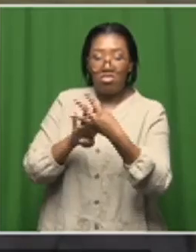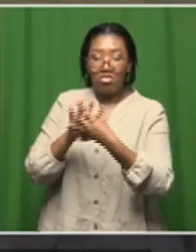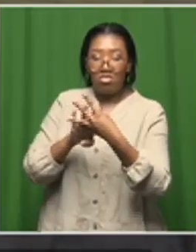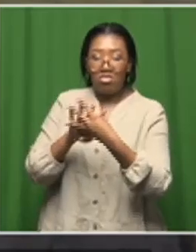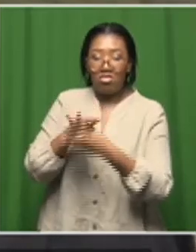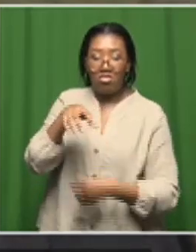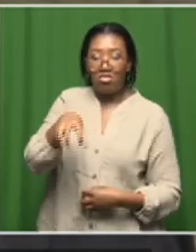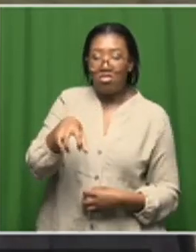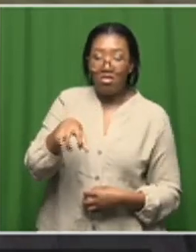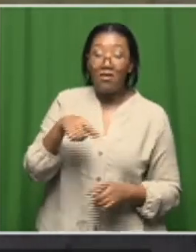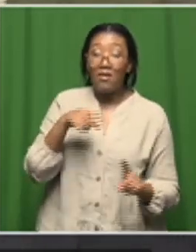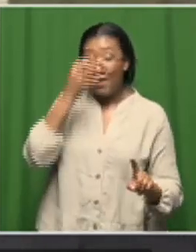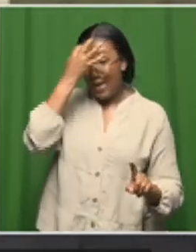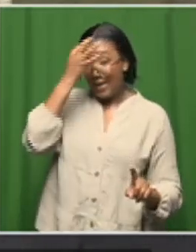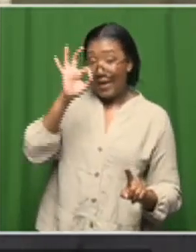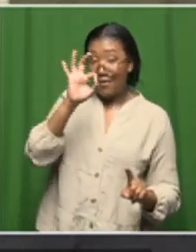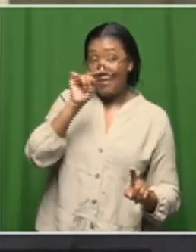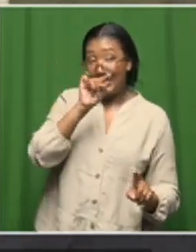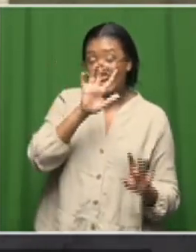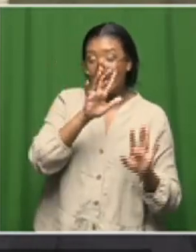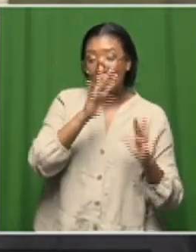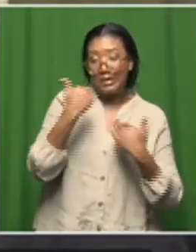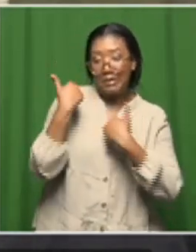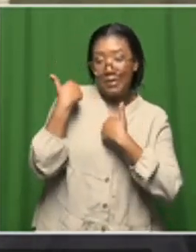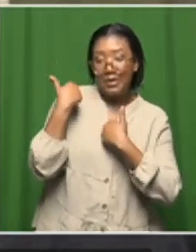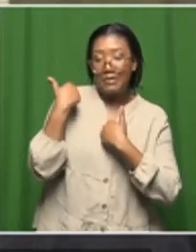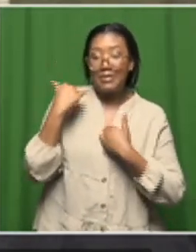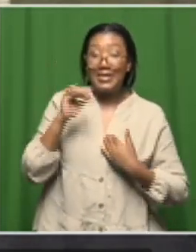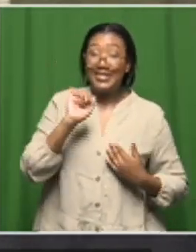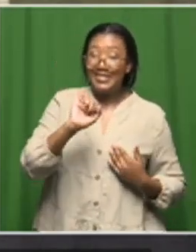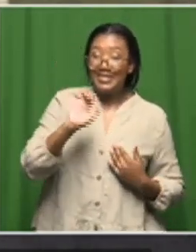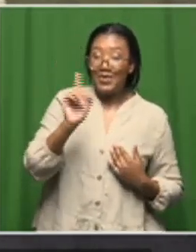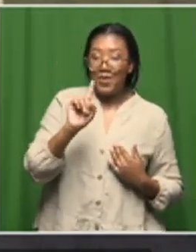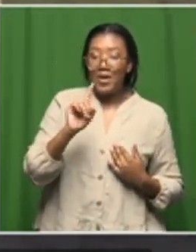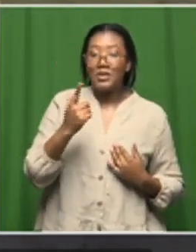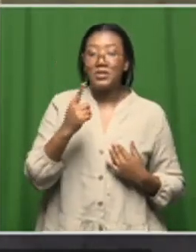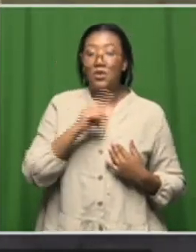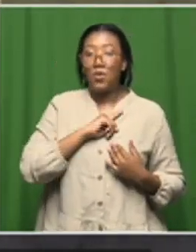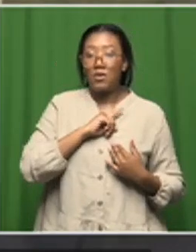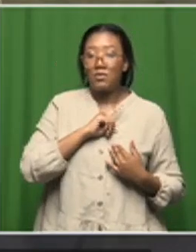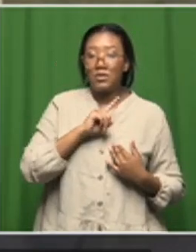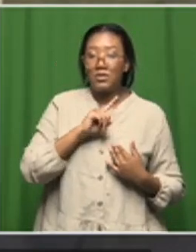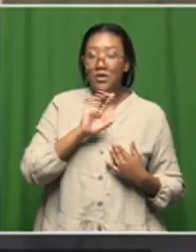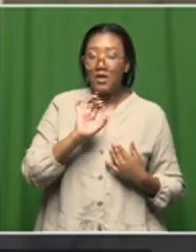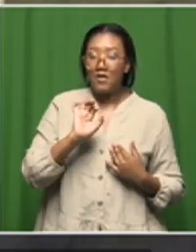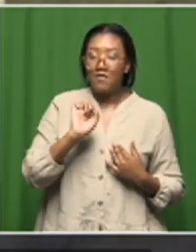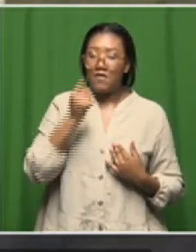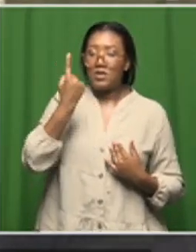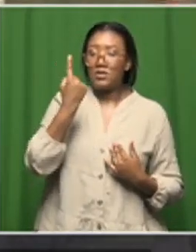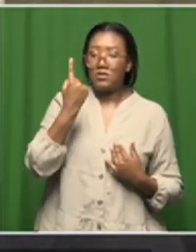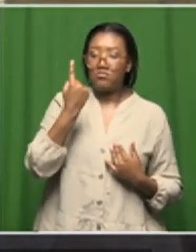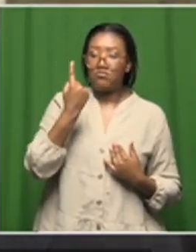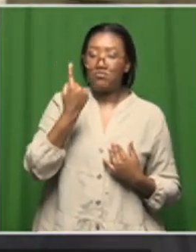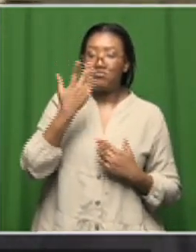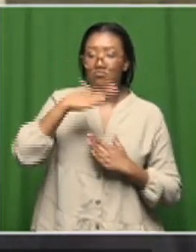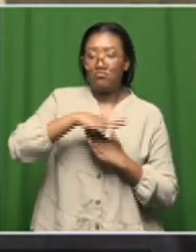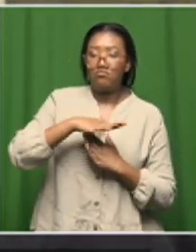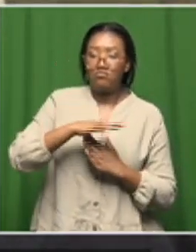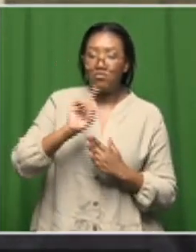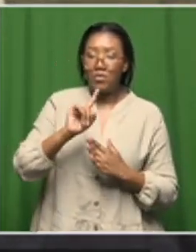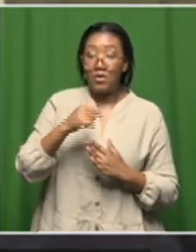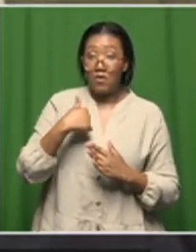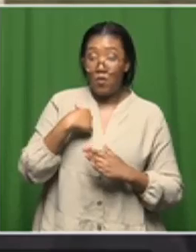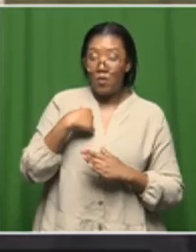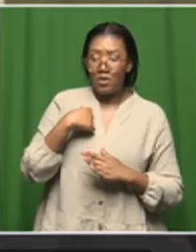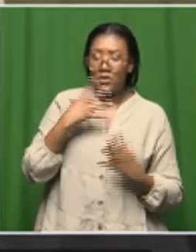of government in terms of the preamble of our constitution is first and foremost to recognize the injustices